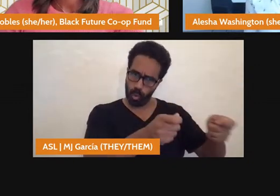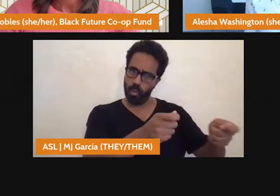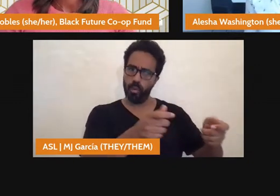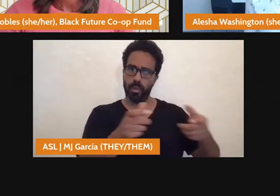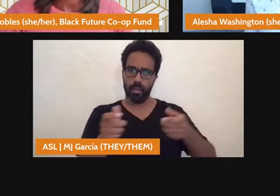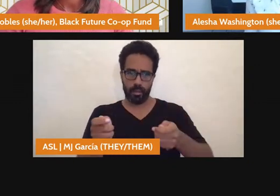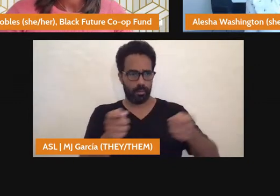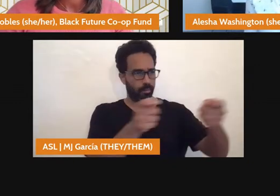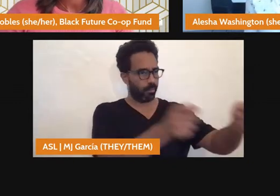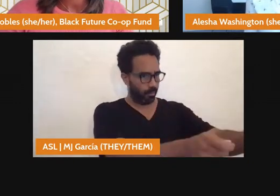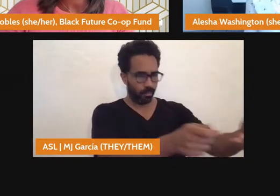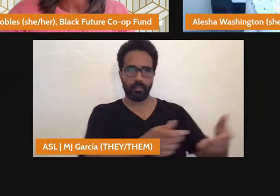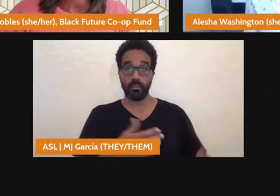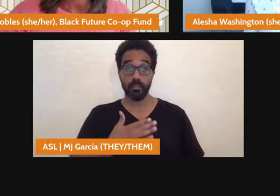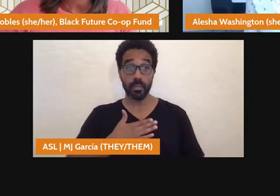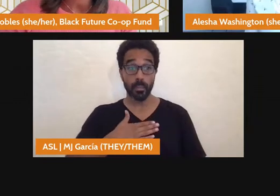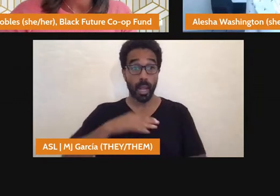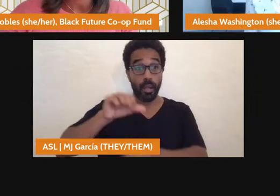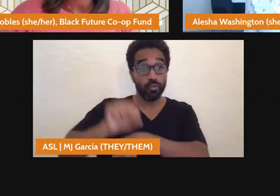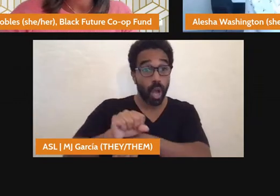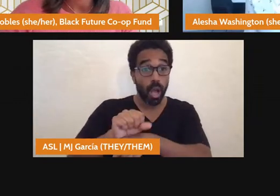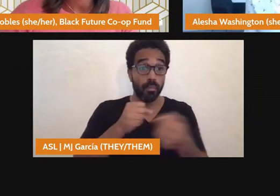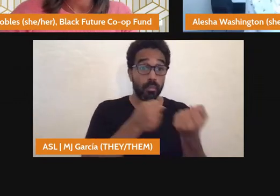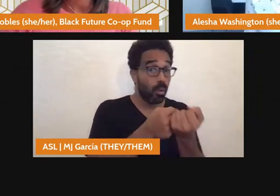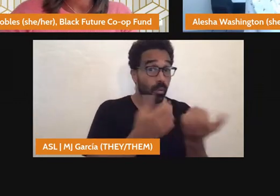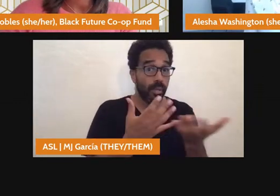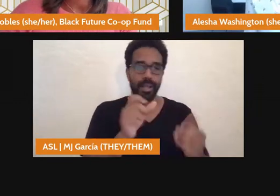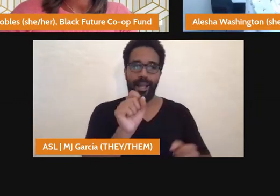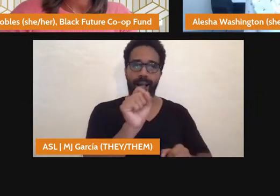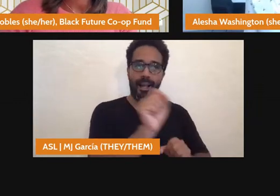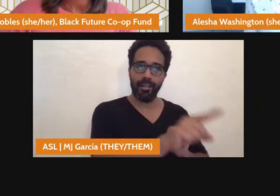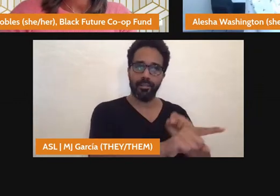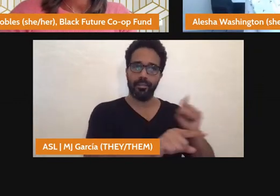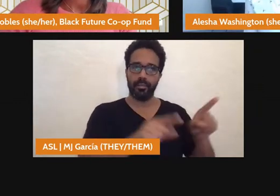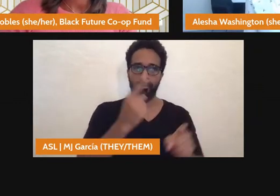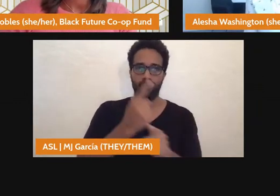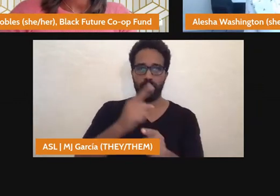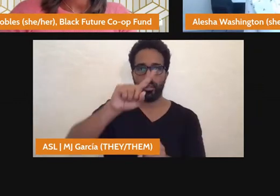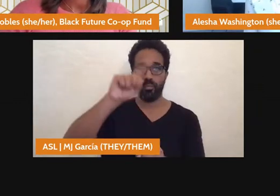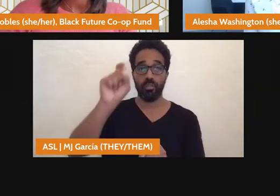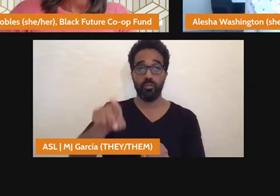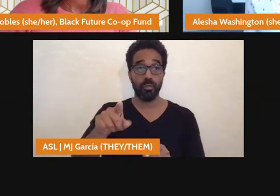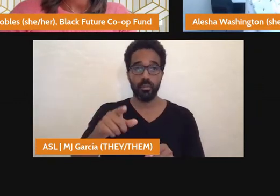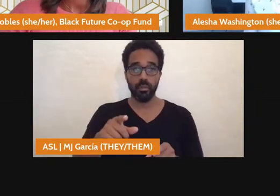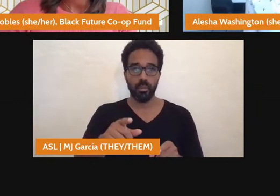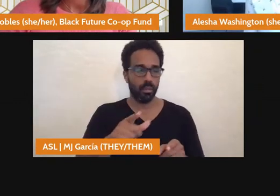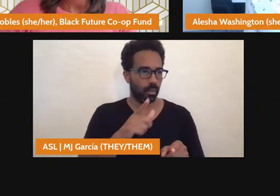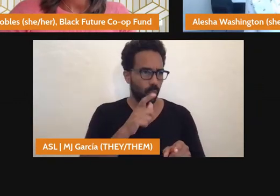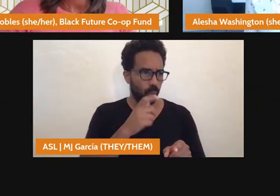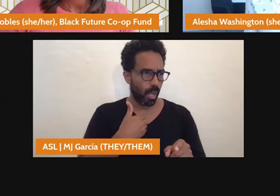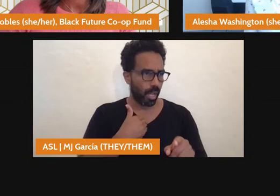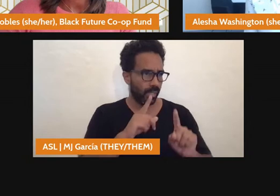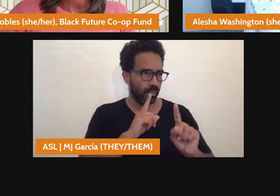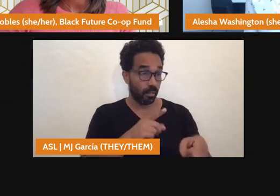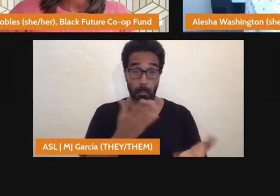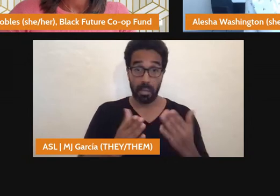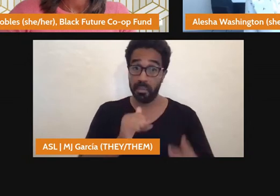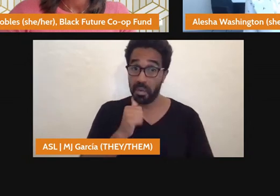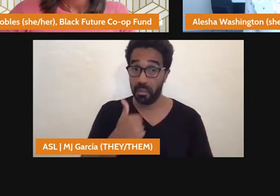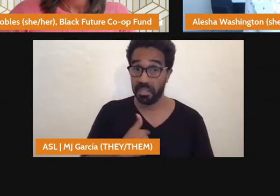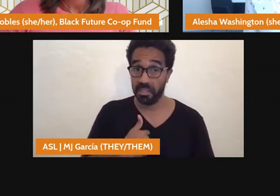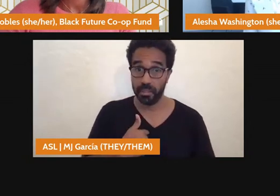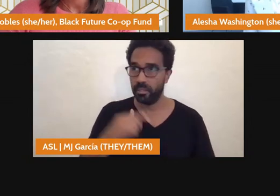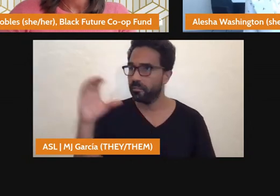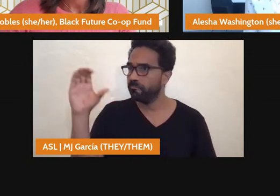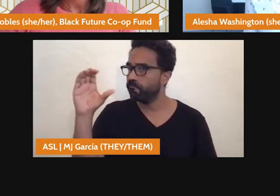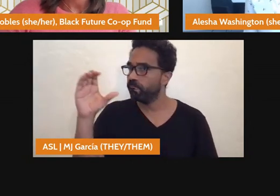the questions and then help somebody else do the answers, because you may not have them. So that would be my biggest, I talk